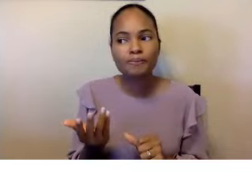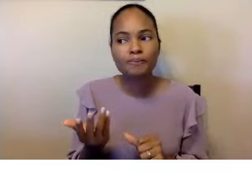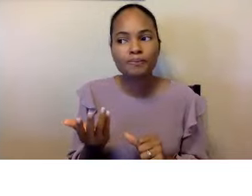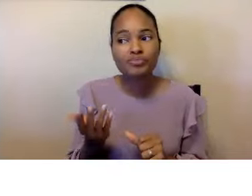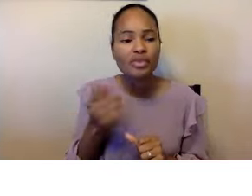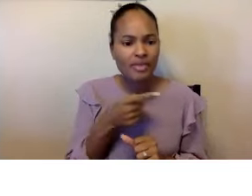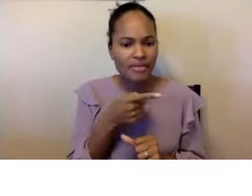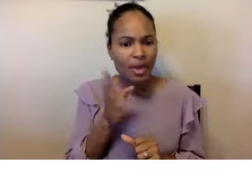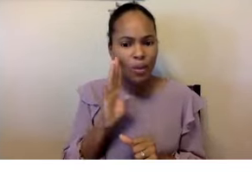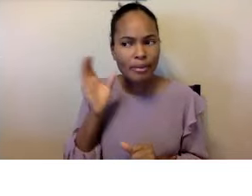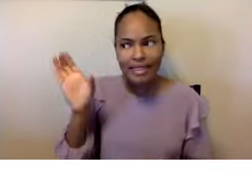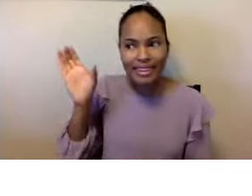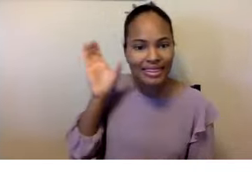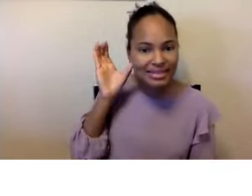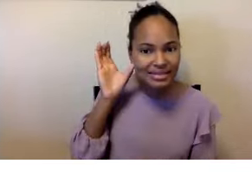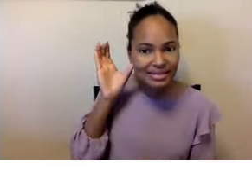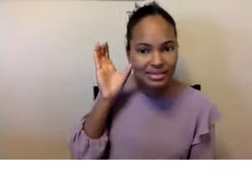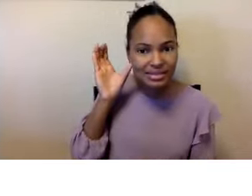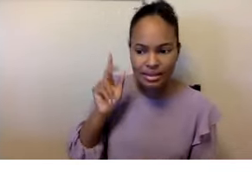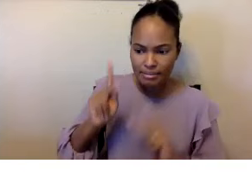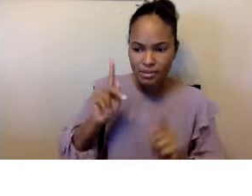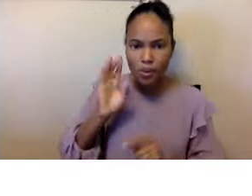listened to more.